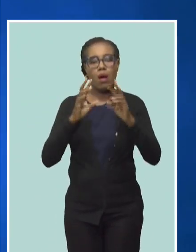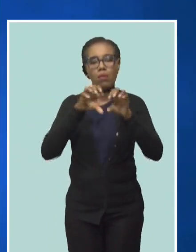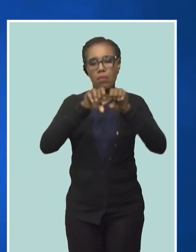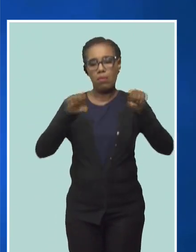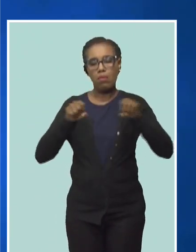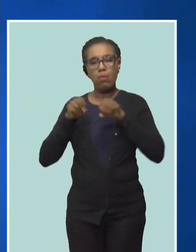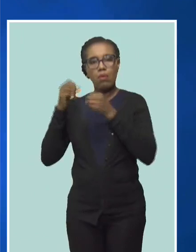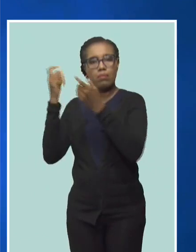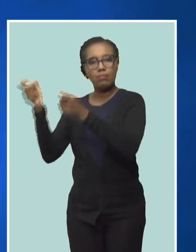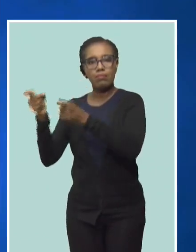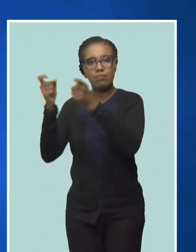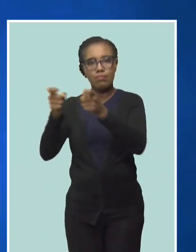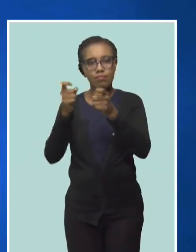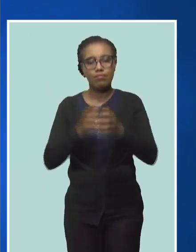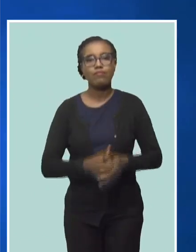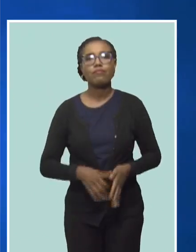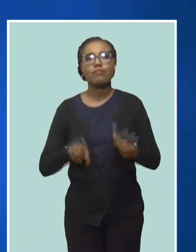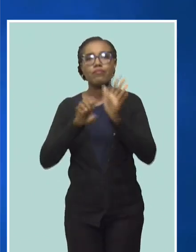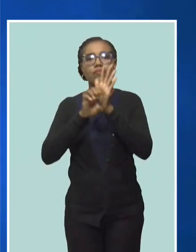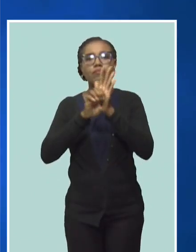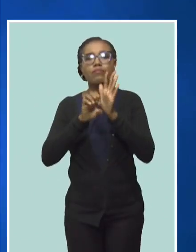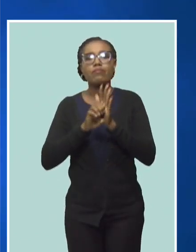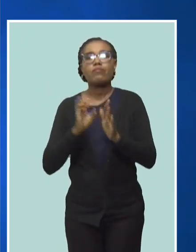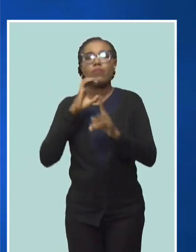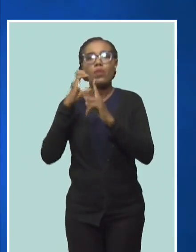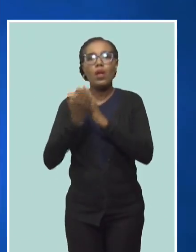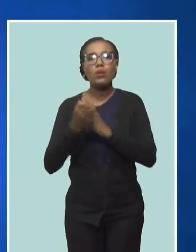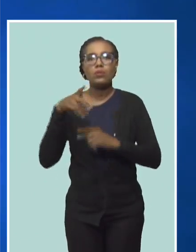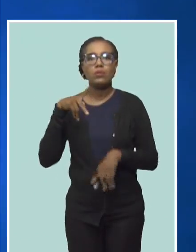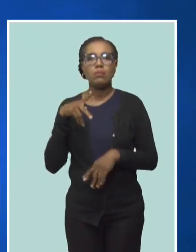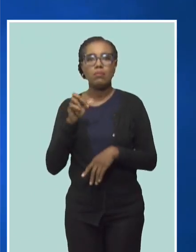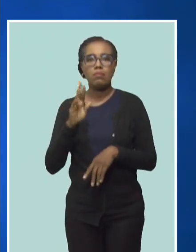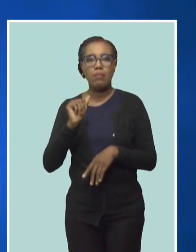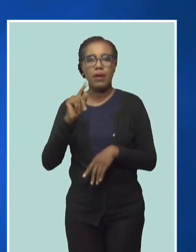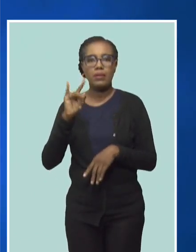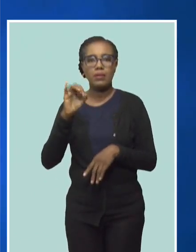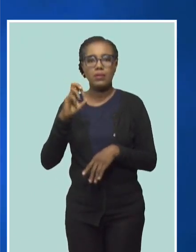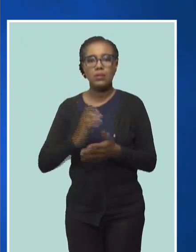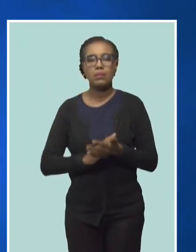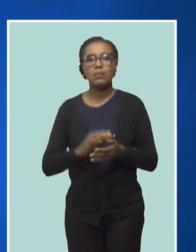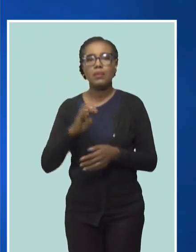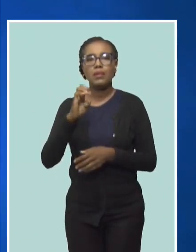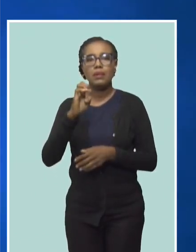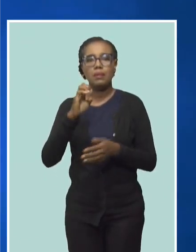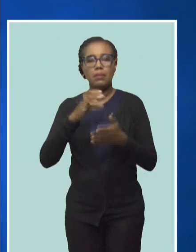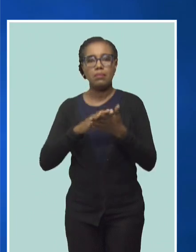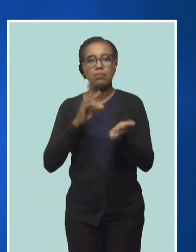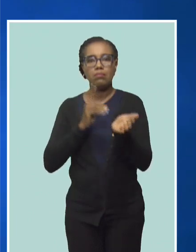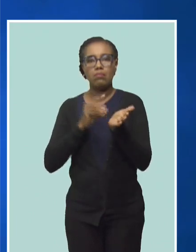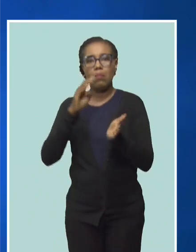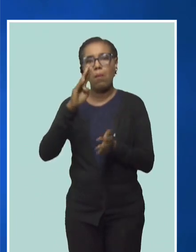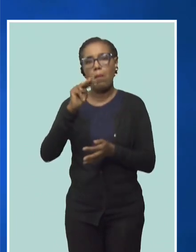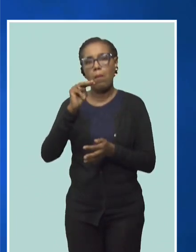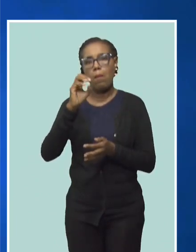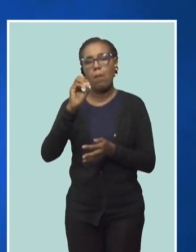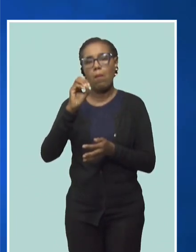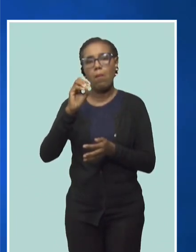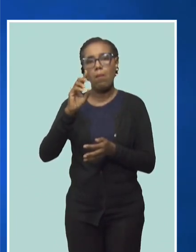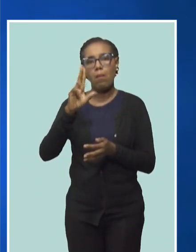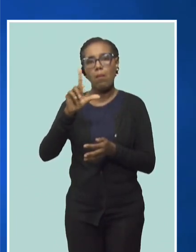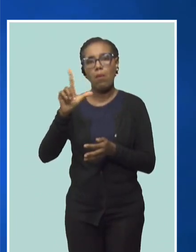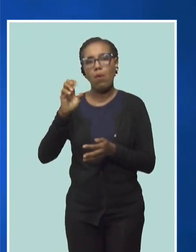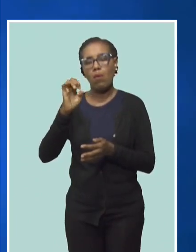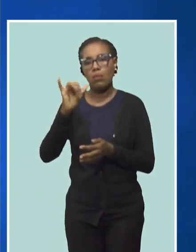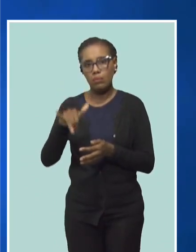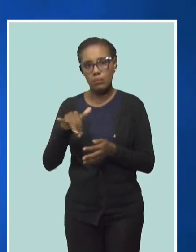They included cultural practitioner, the Most Honorable Elton Dighton Ilombe Motley, who was conferred an honorary